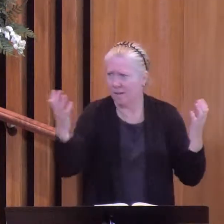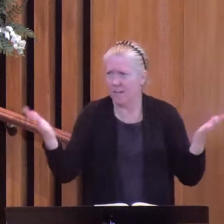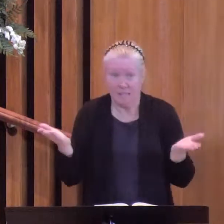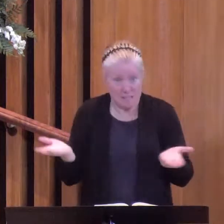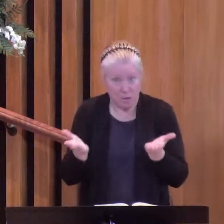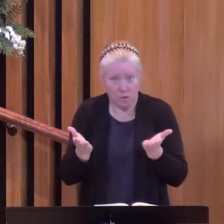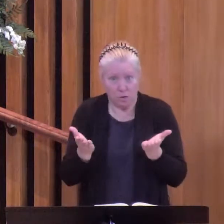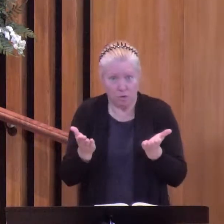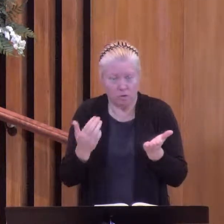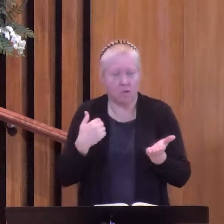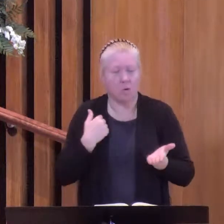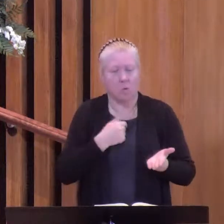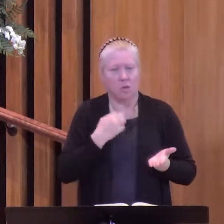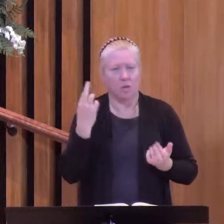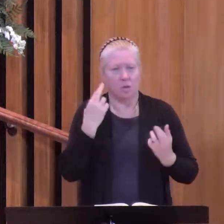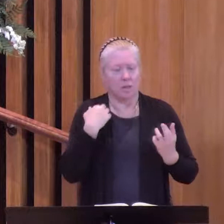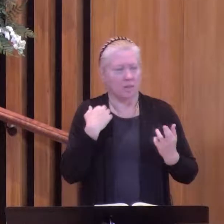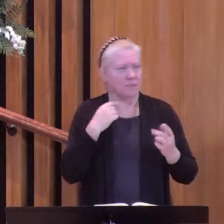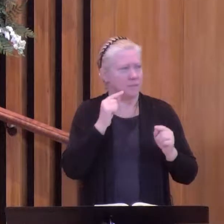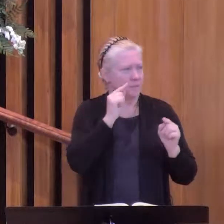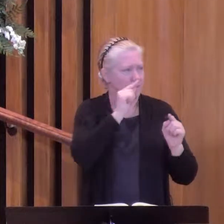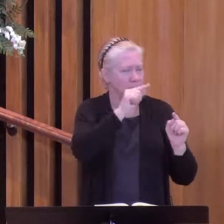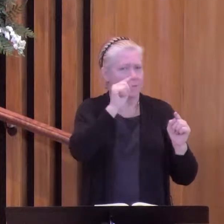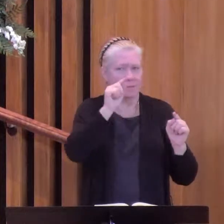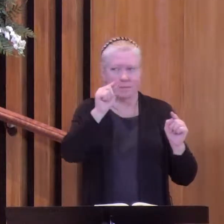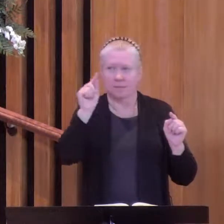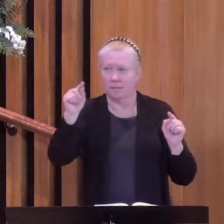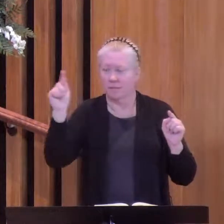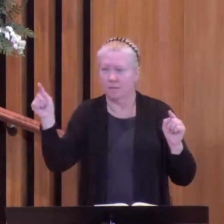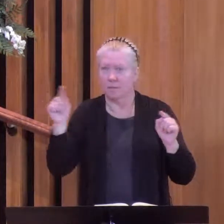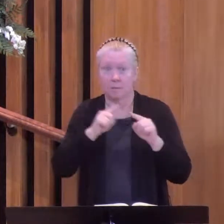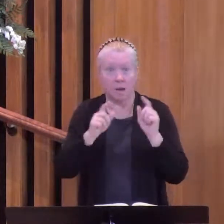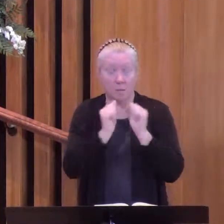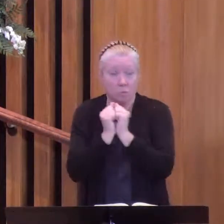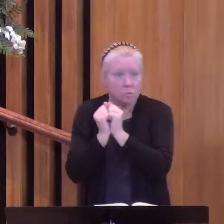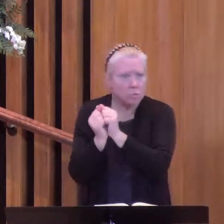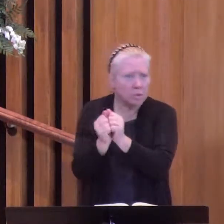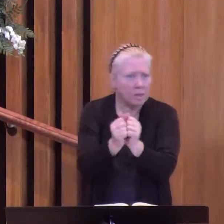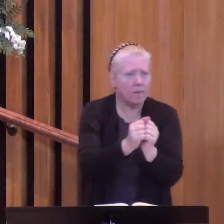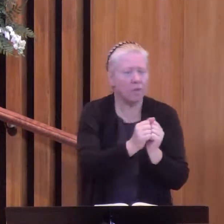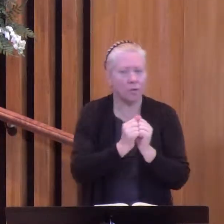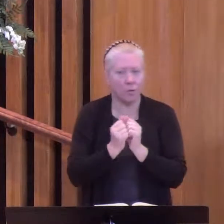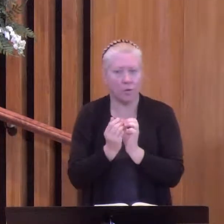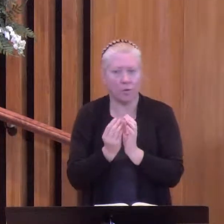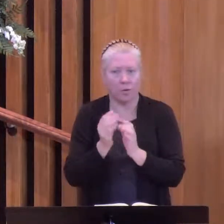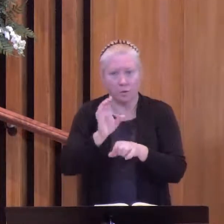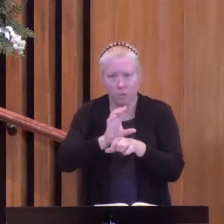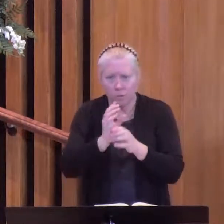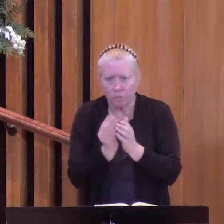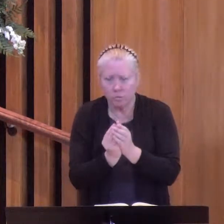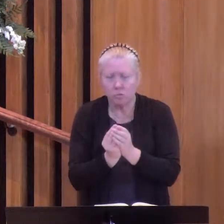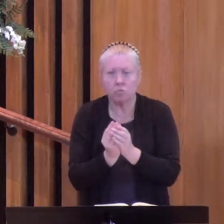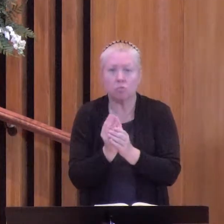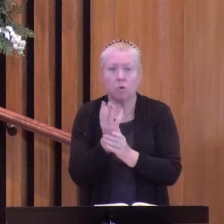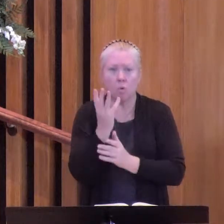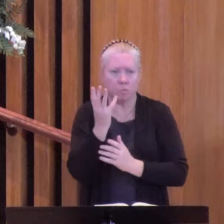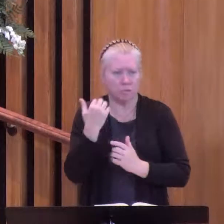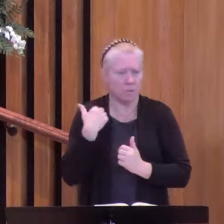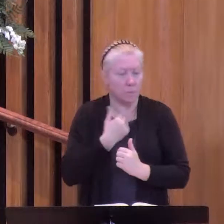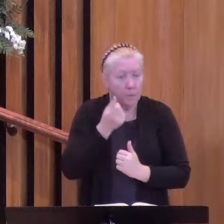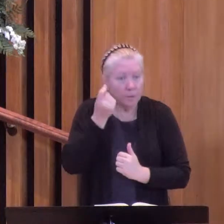as church is growing in our capacity and our realization that we are all